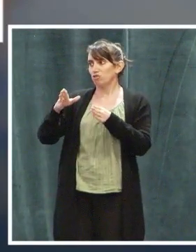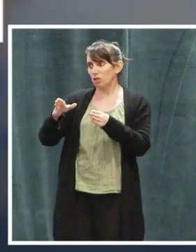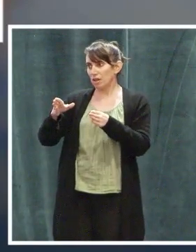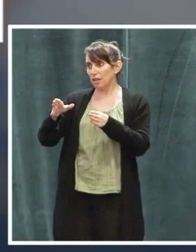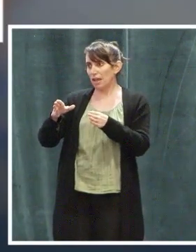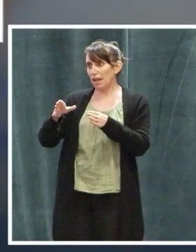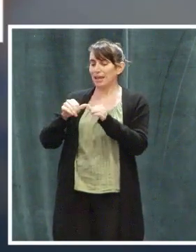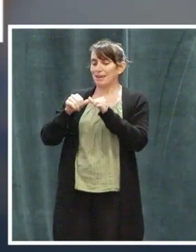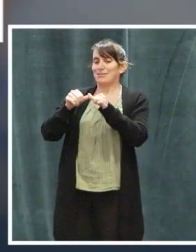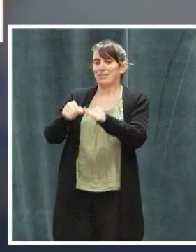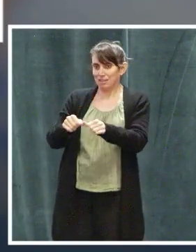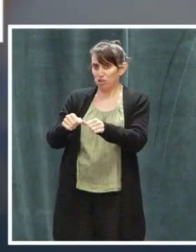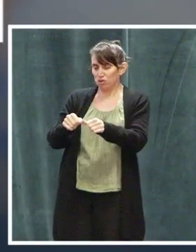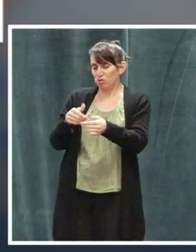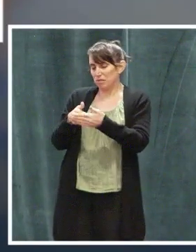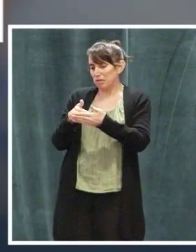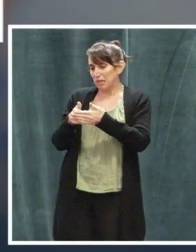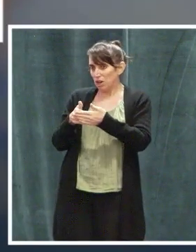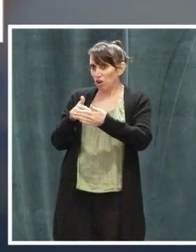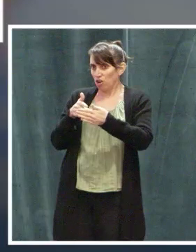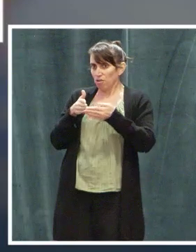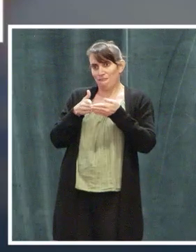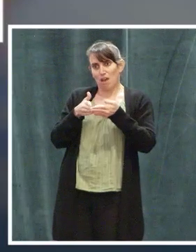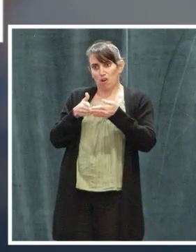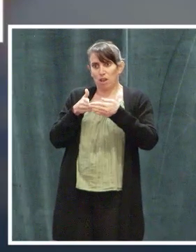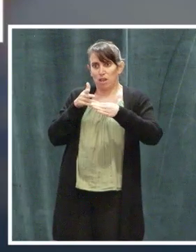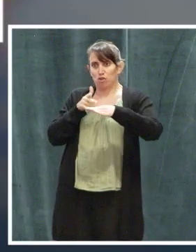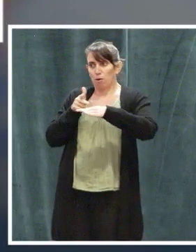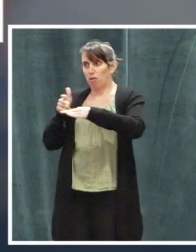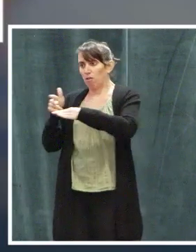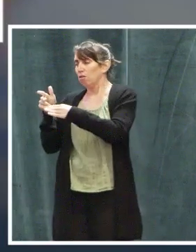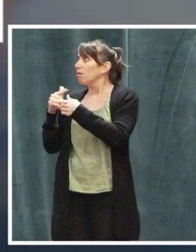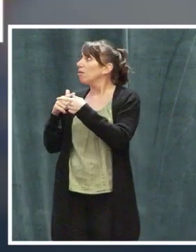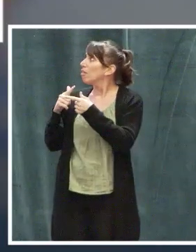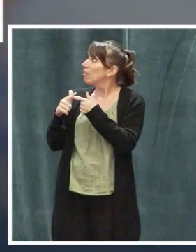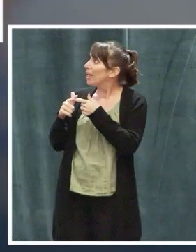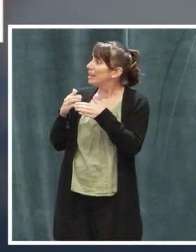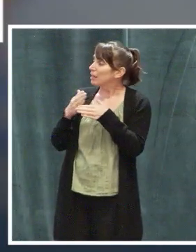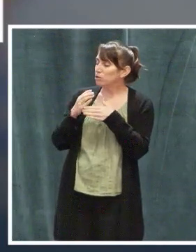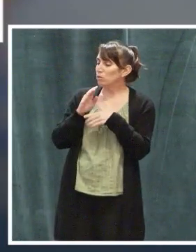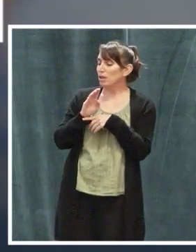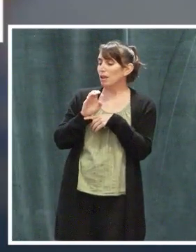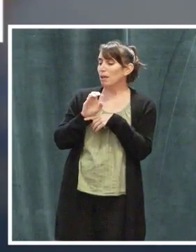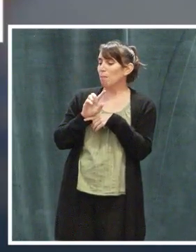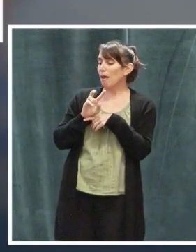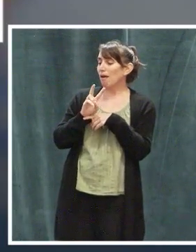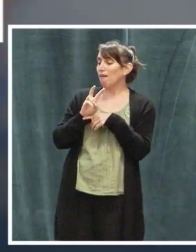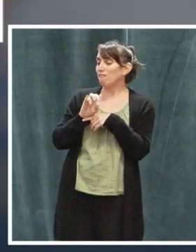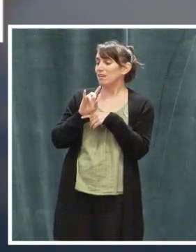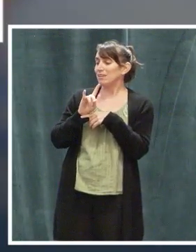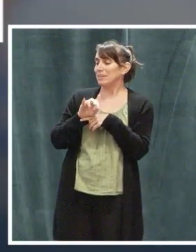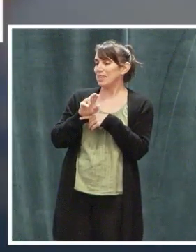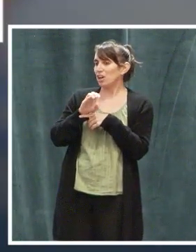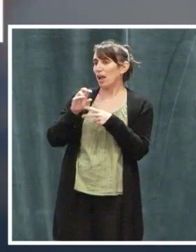ferry terminal. It then continues around in between Belvedere Plaza and the 300 Vesey Street